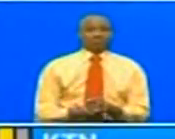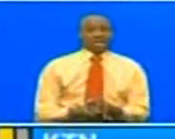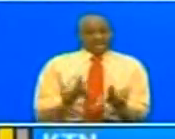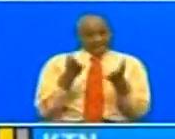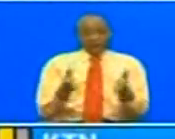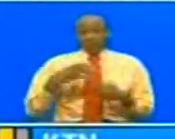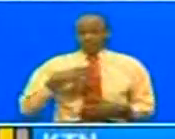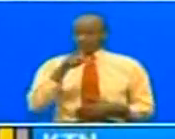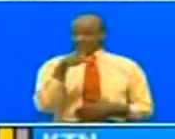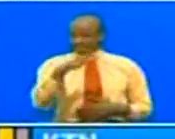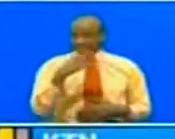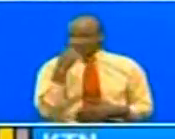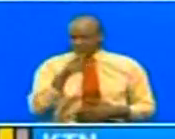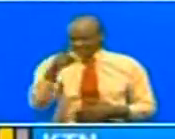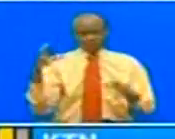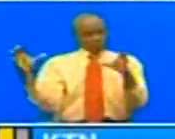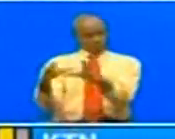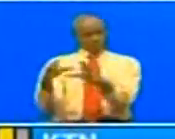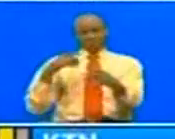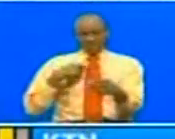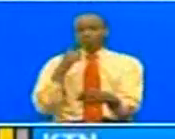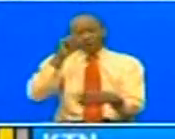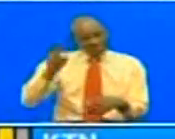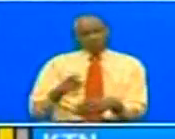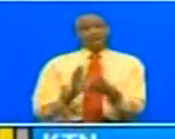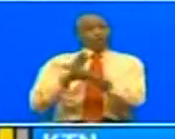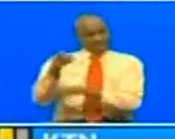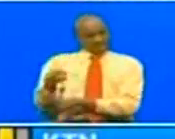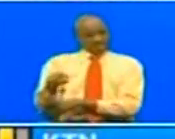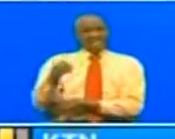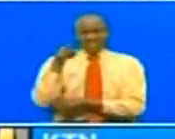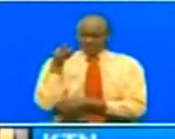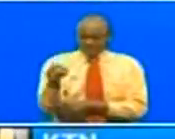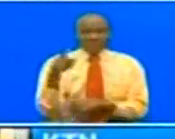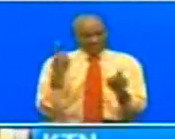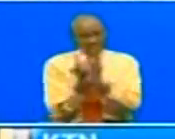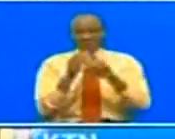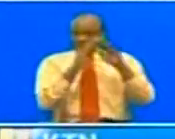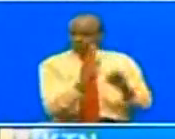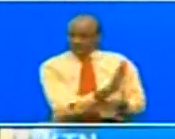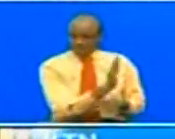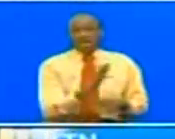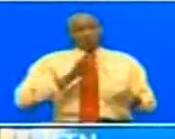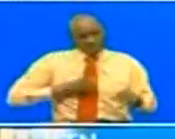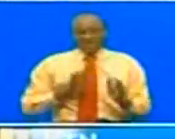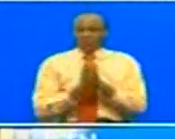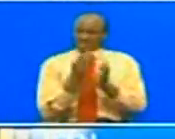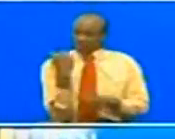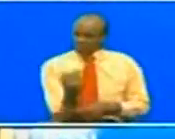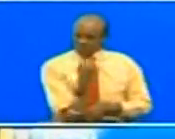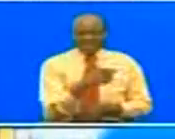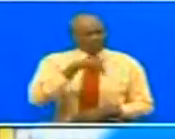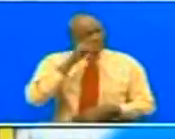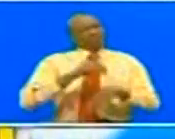According to residents, the attackers were numbering more than 1,000 and descended on manyatas. Women and children were the